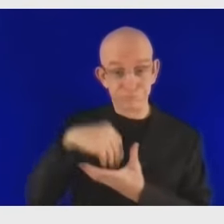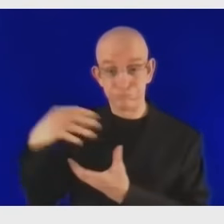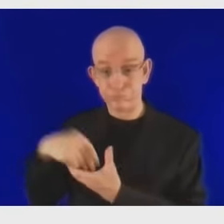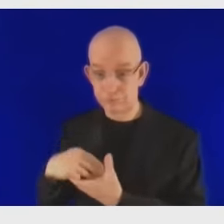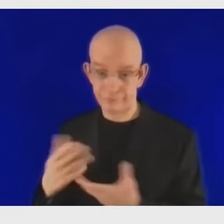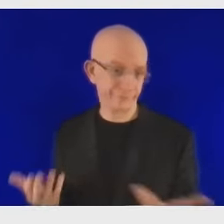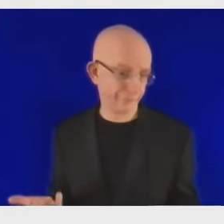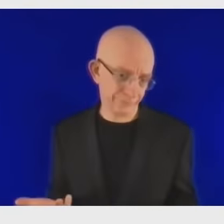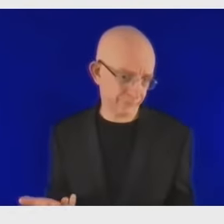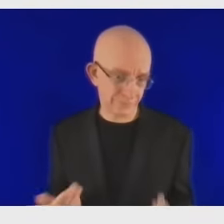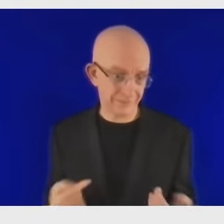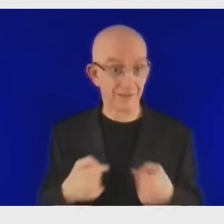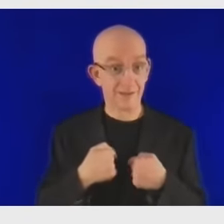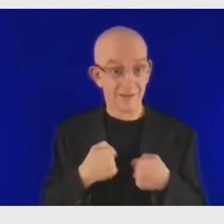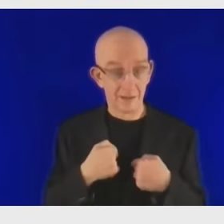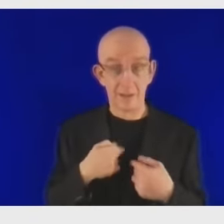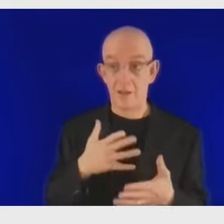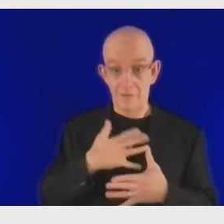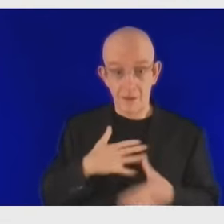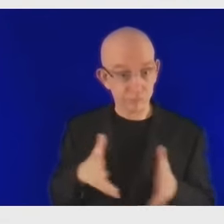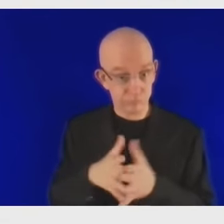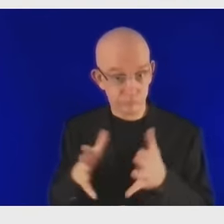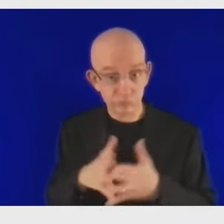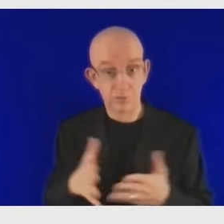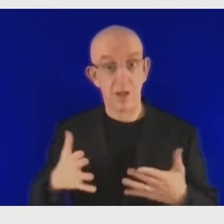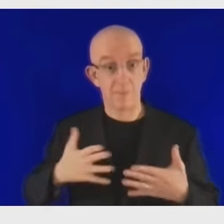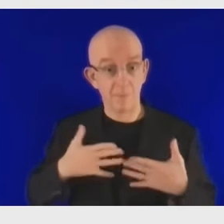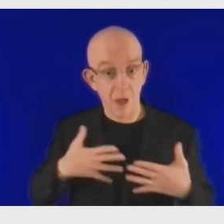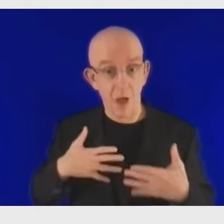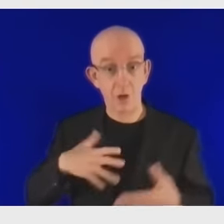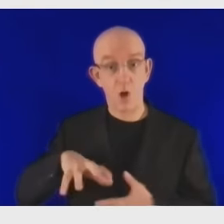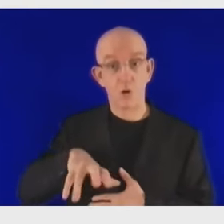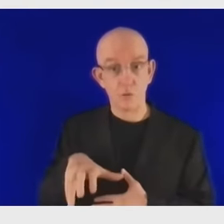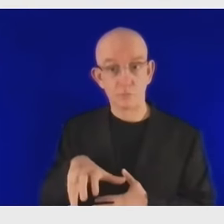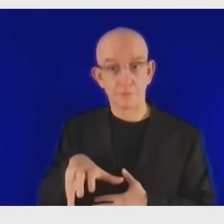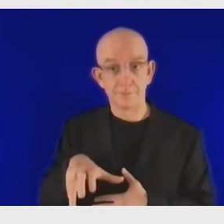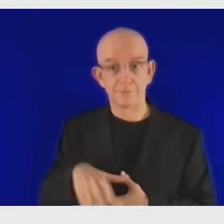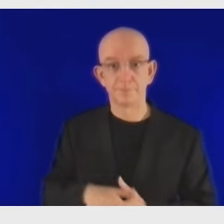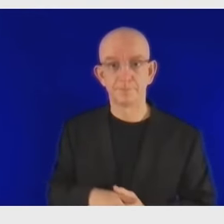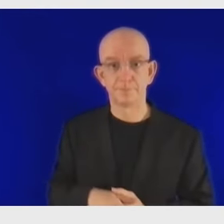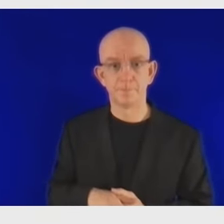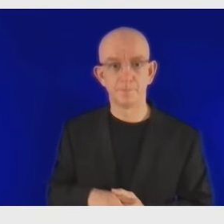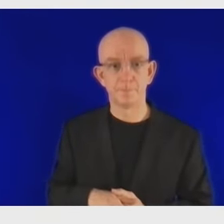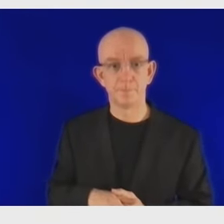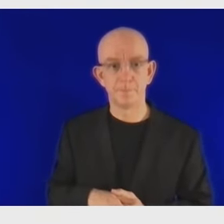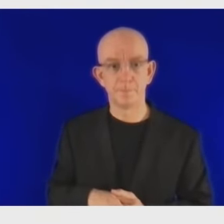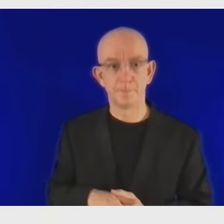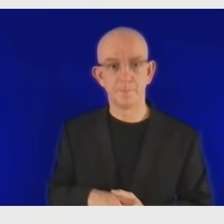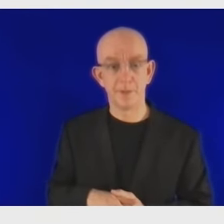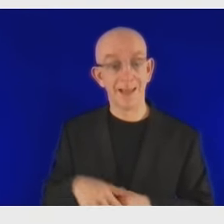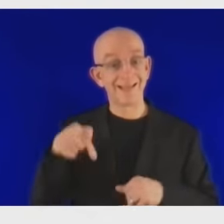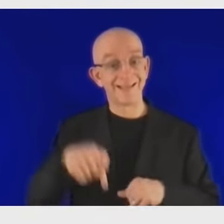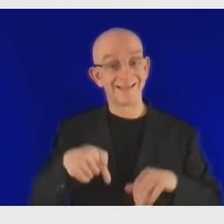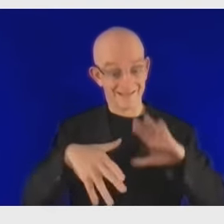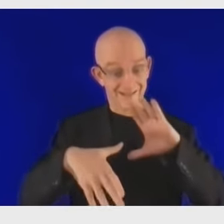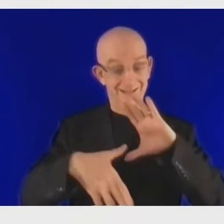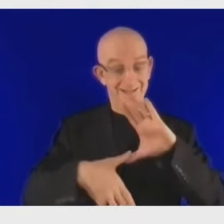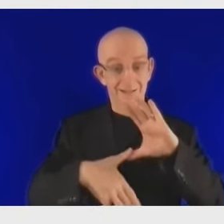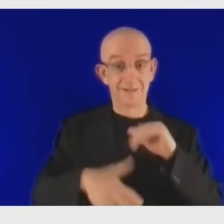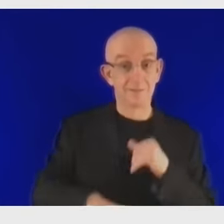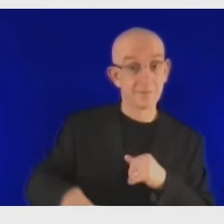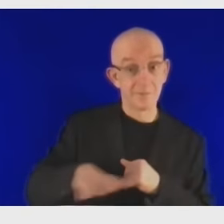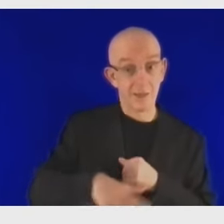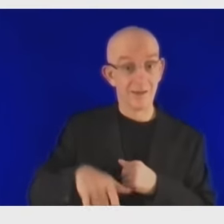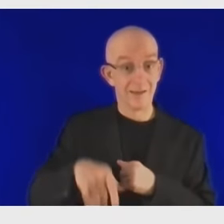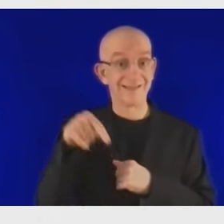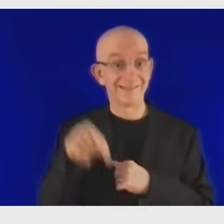in different Latin American countries, it is so difficult presence with our Congress people and how we're going to have more resilient communities.